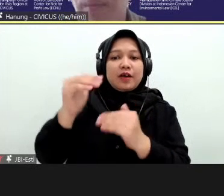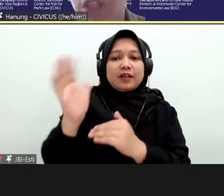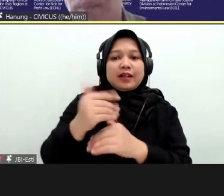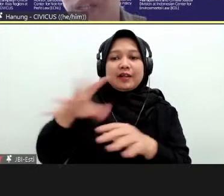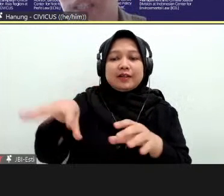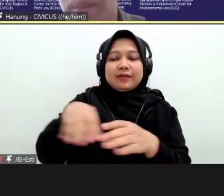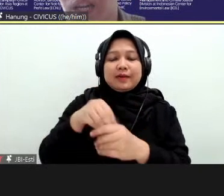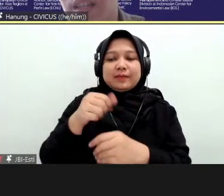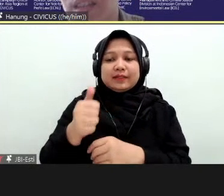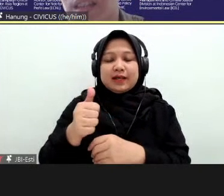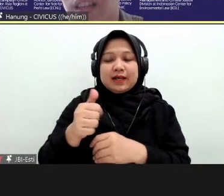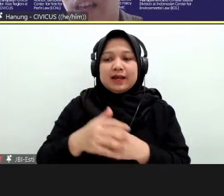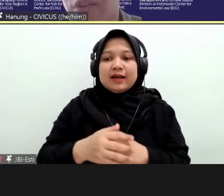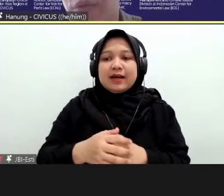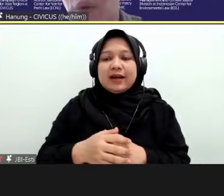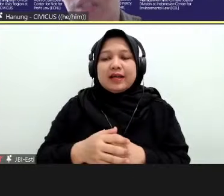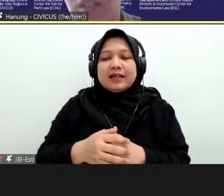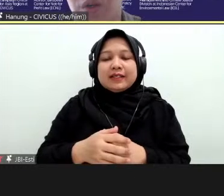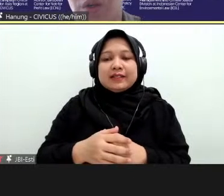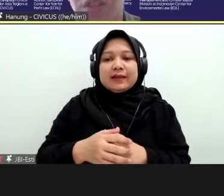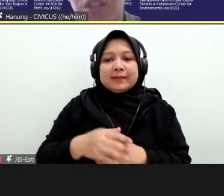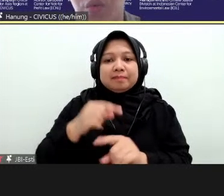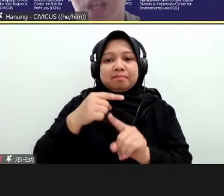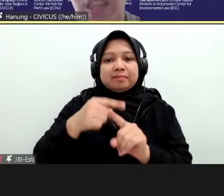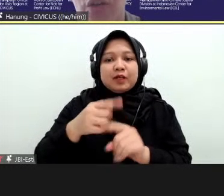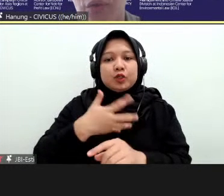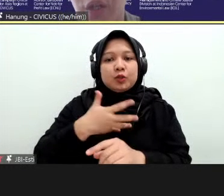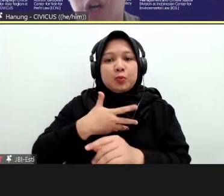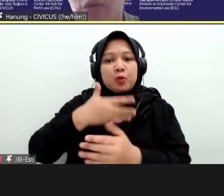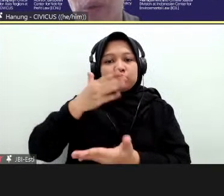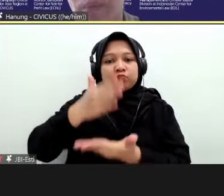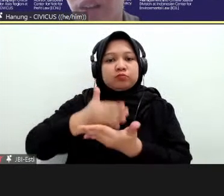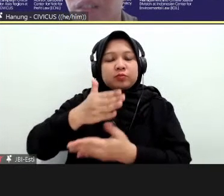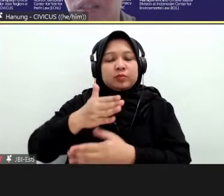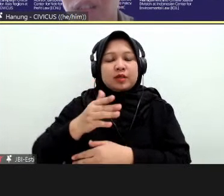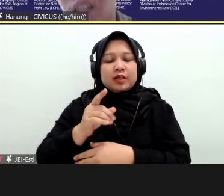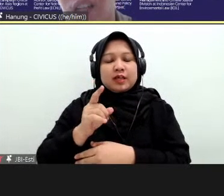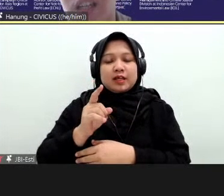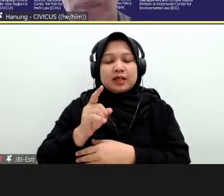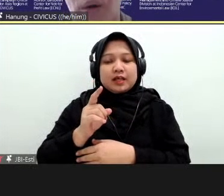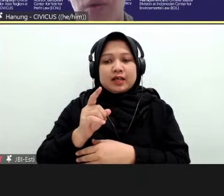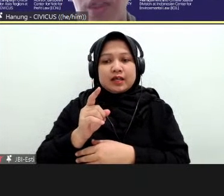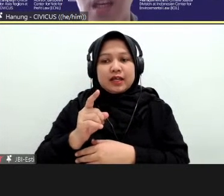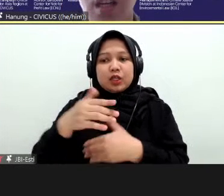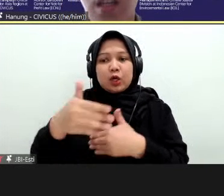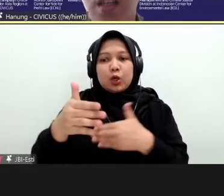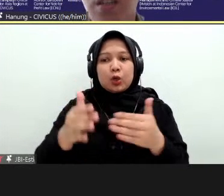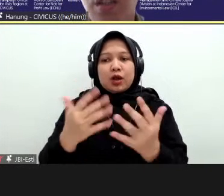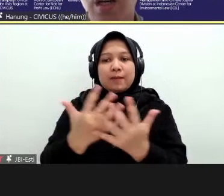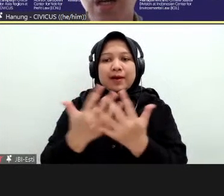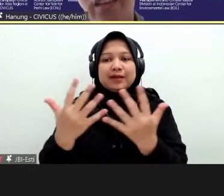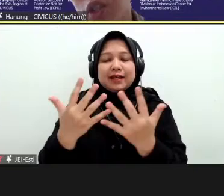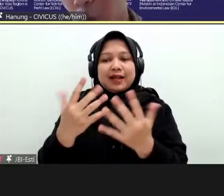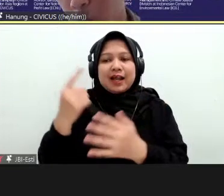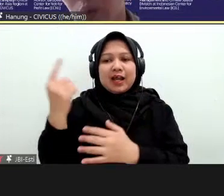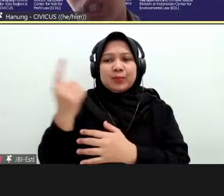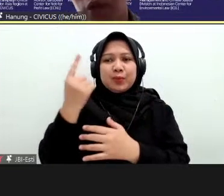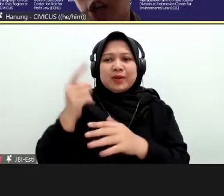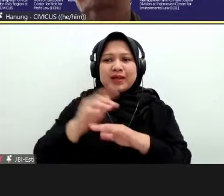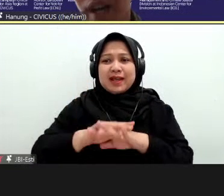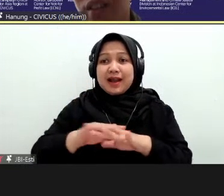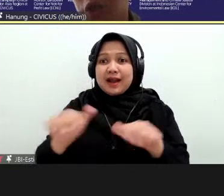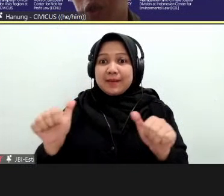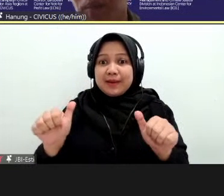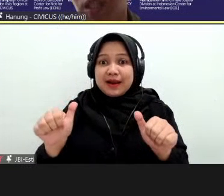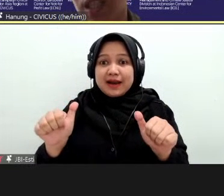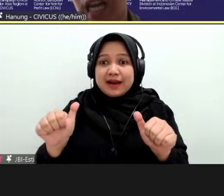for public to participate and voice their concern without fear of reprisal, both either through restrictive law